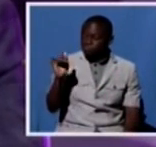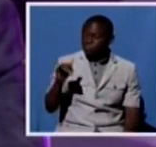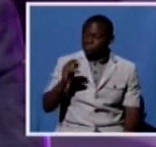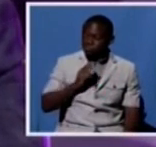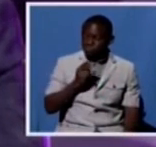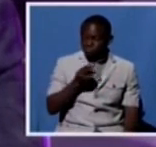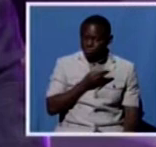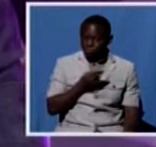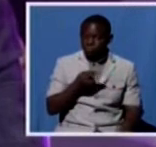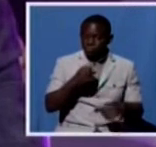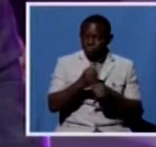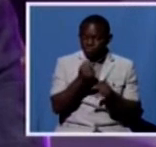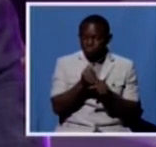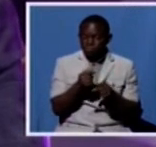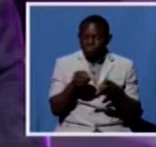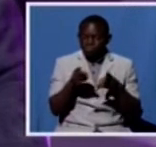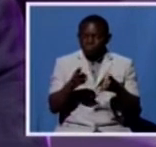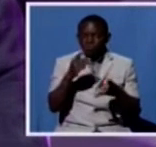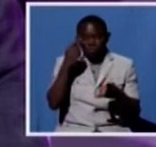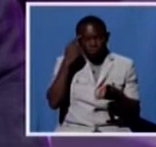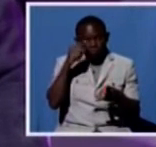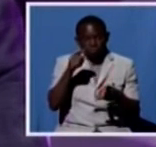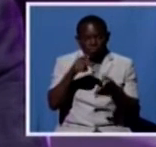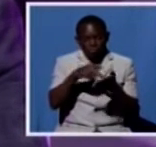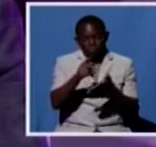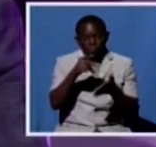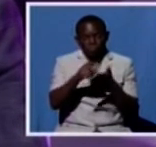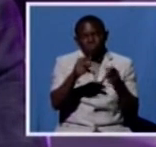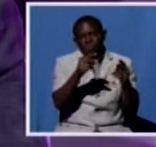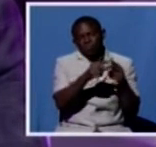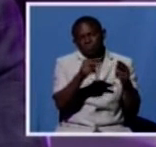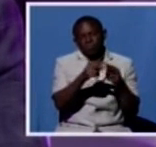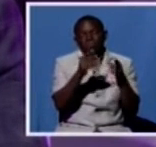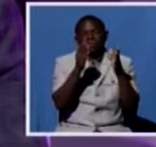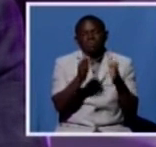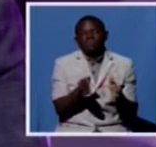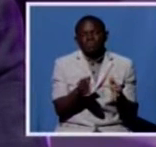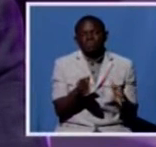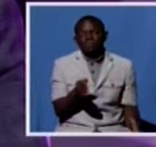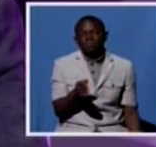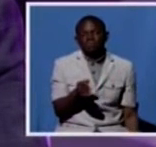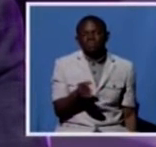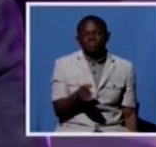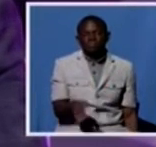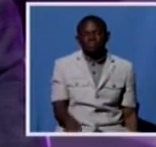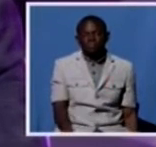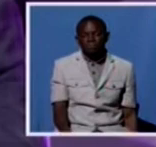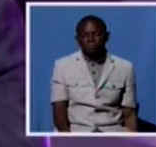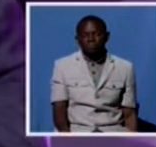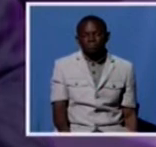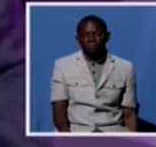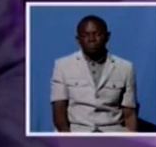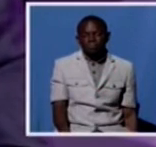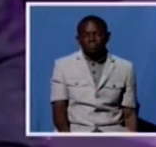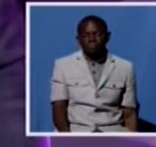of contractors, and we are looking at also rotational basis. We right now, because